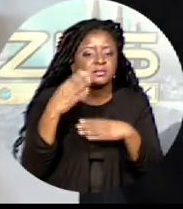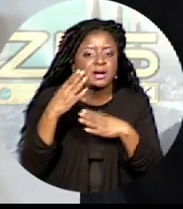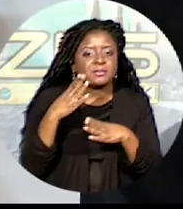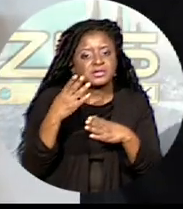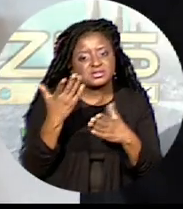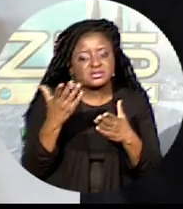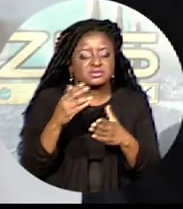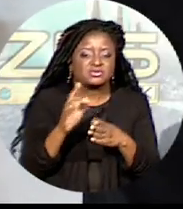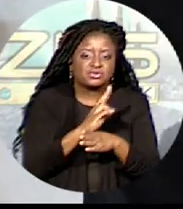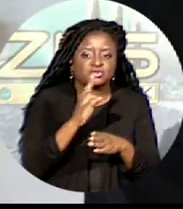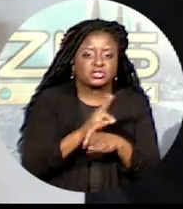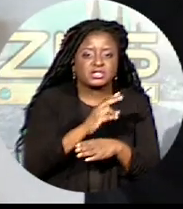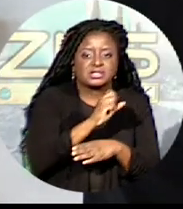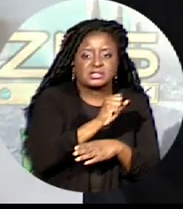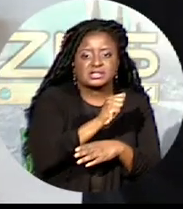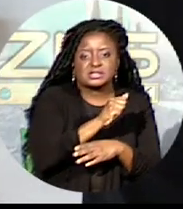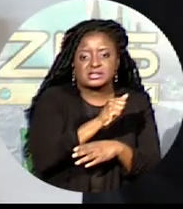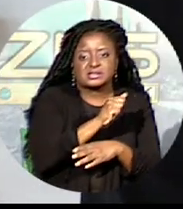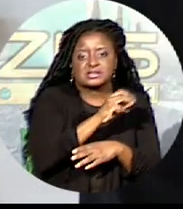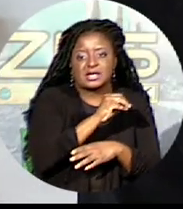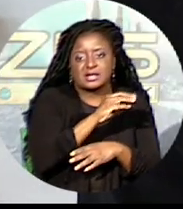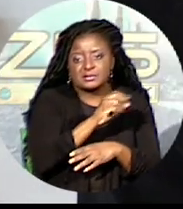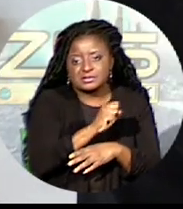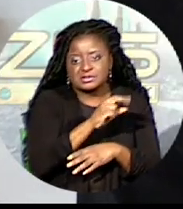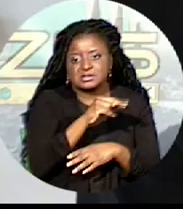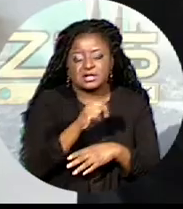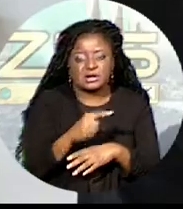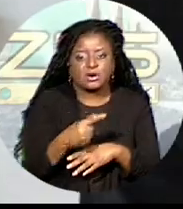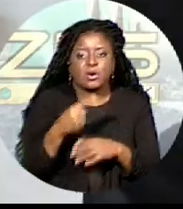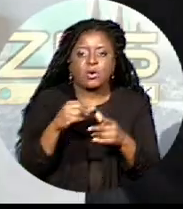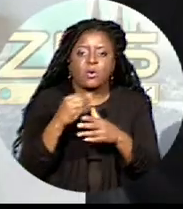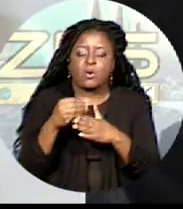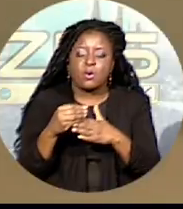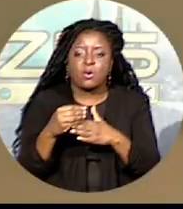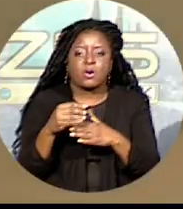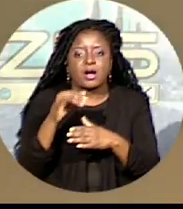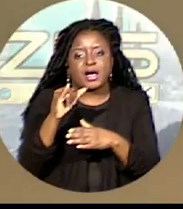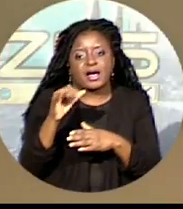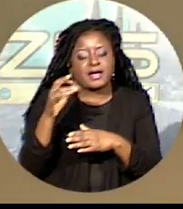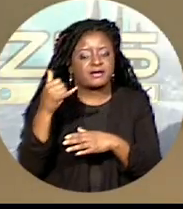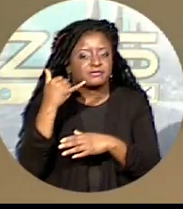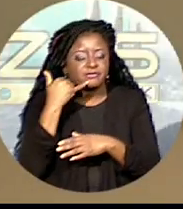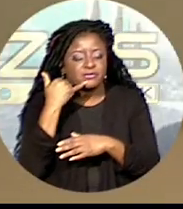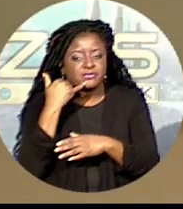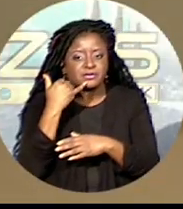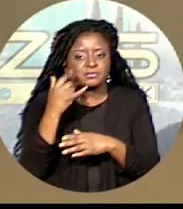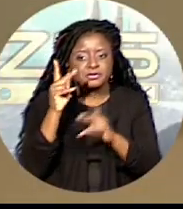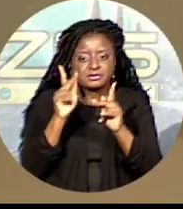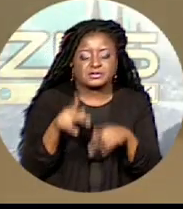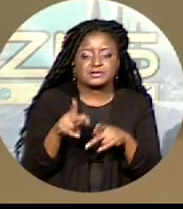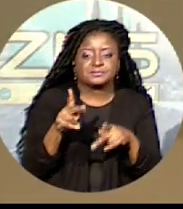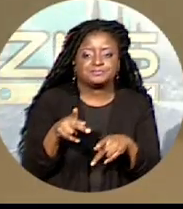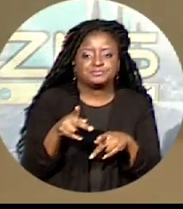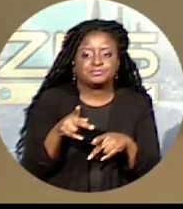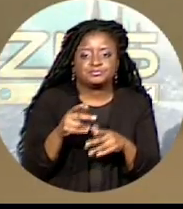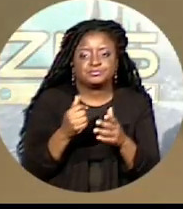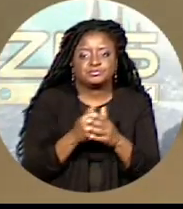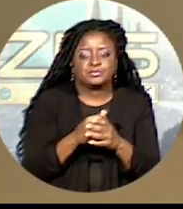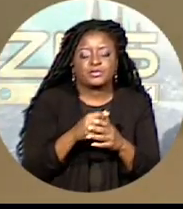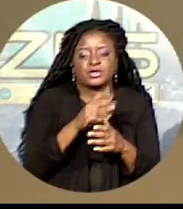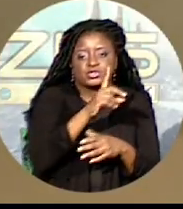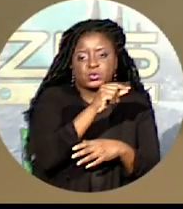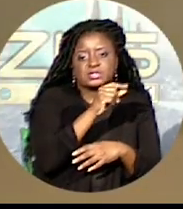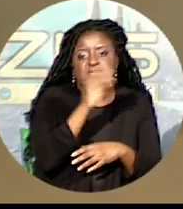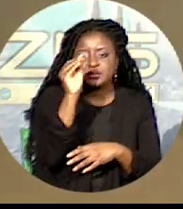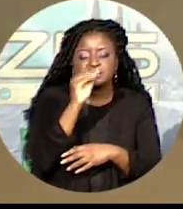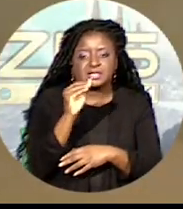either kind of a handset baby or a Samsung baby or an iPhone baby. So Samsung is 20% off